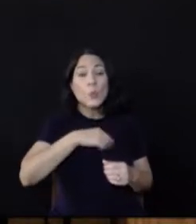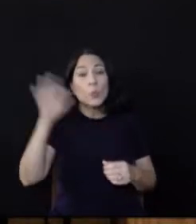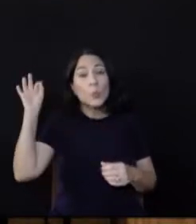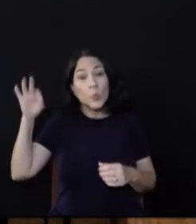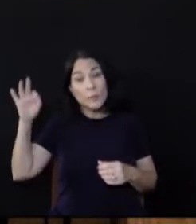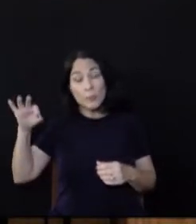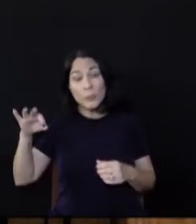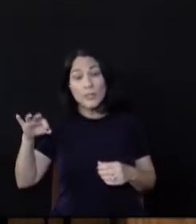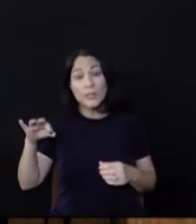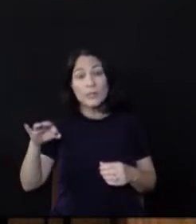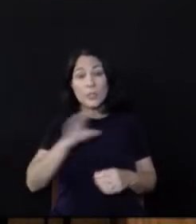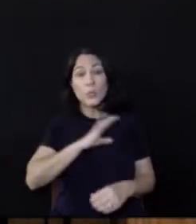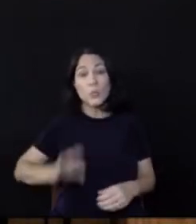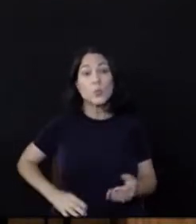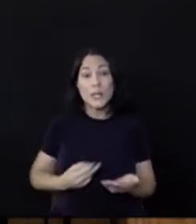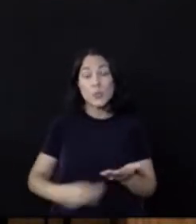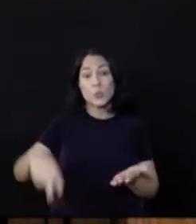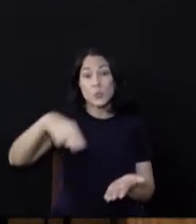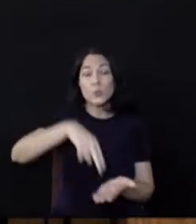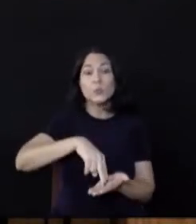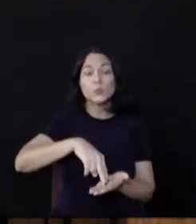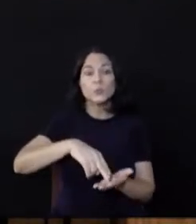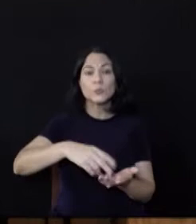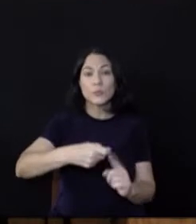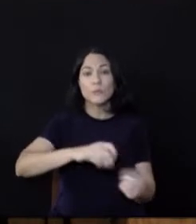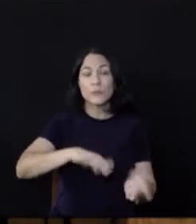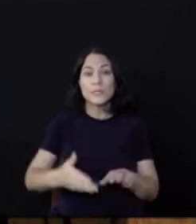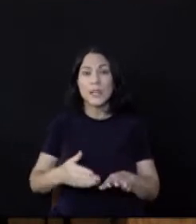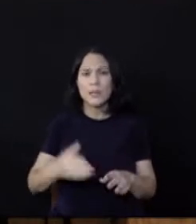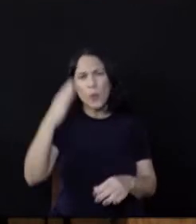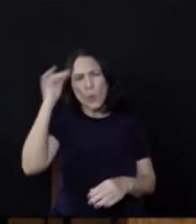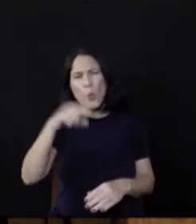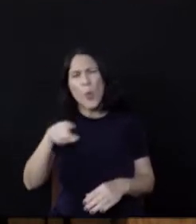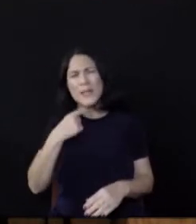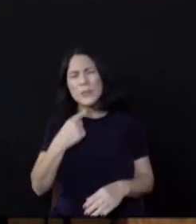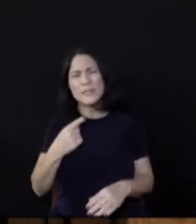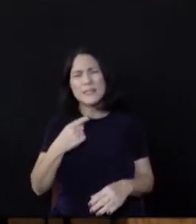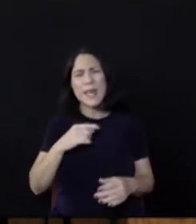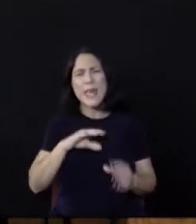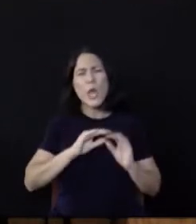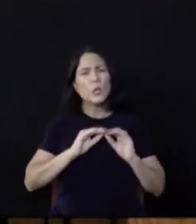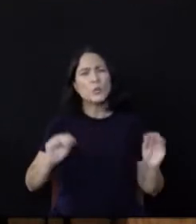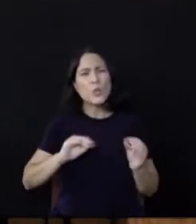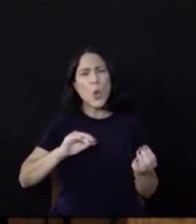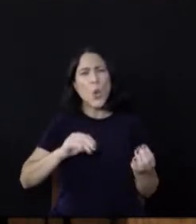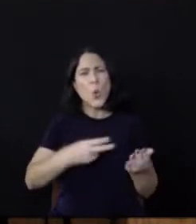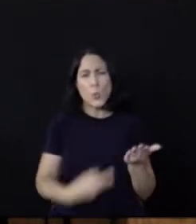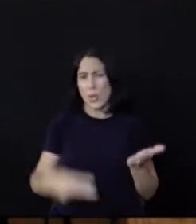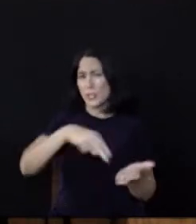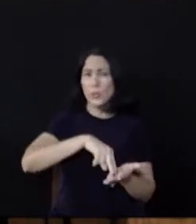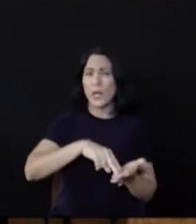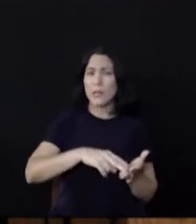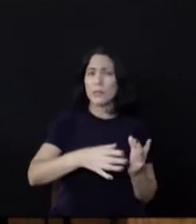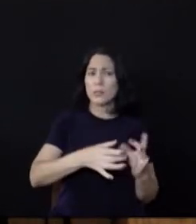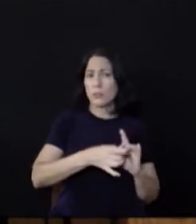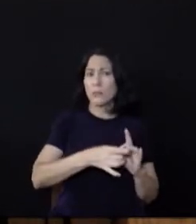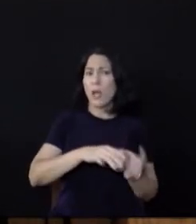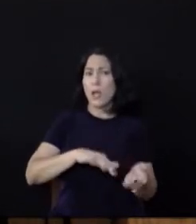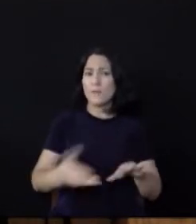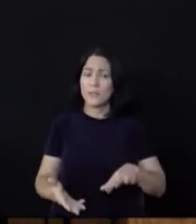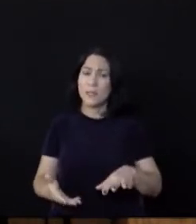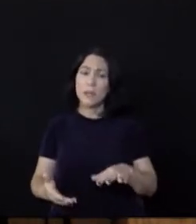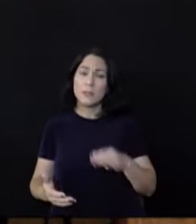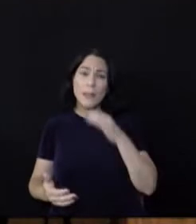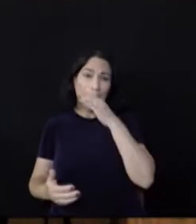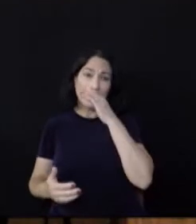from the dead, why are some of you saying that there will be no resurrection of the dead? For if there is no resurrection of the dead, then